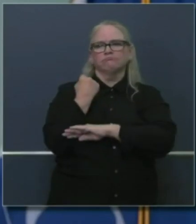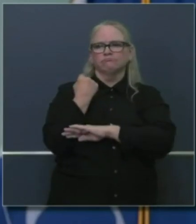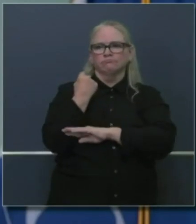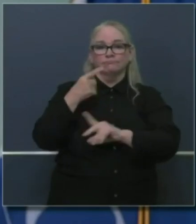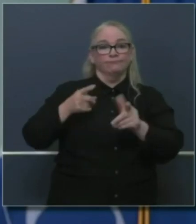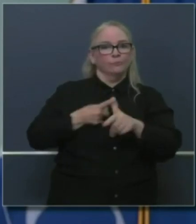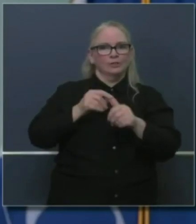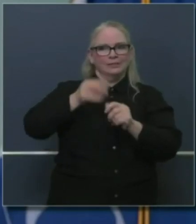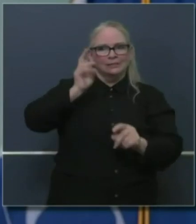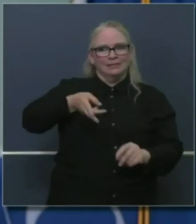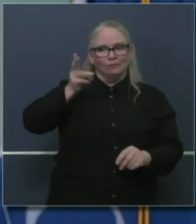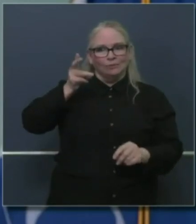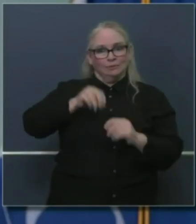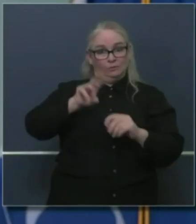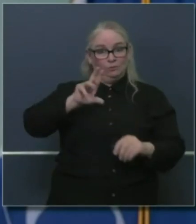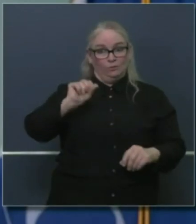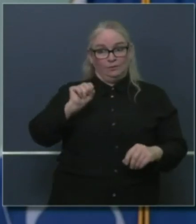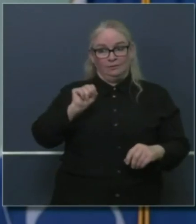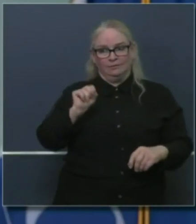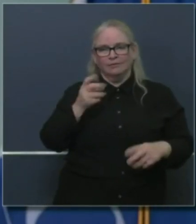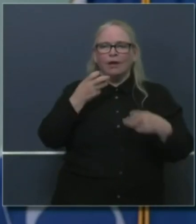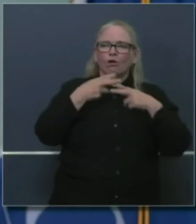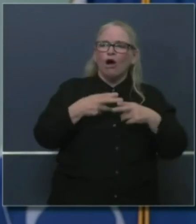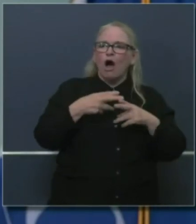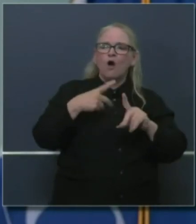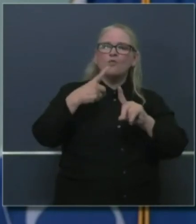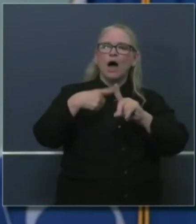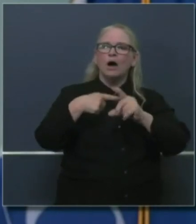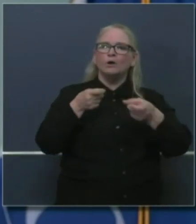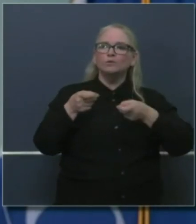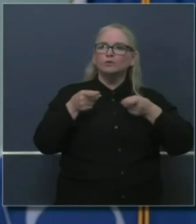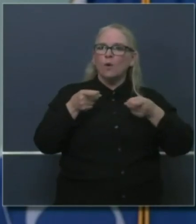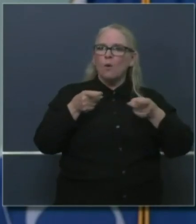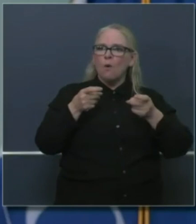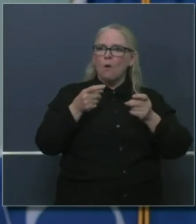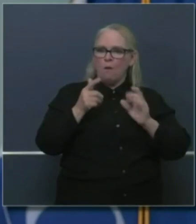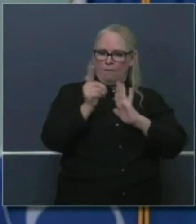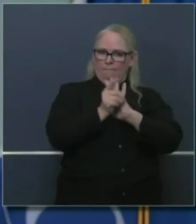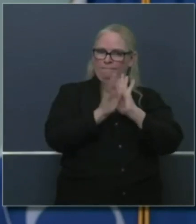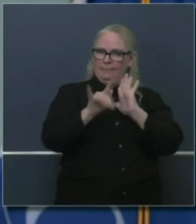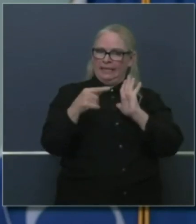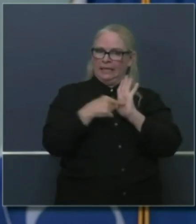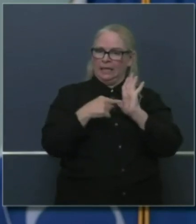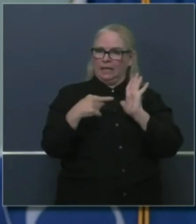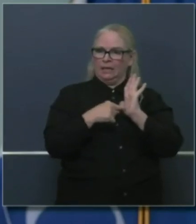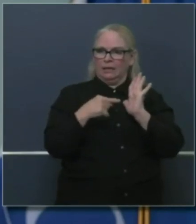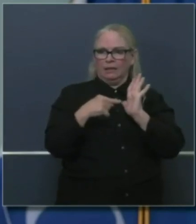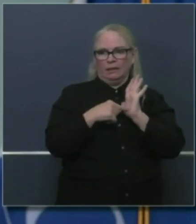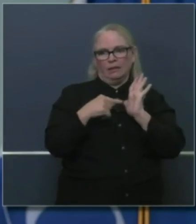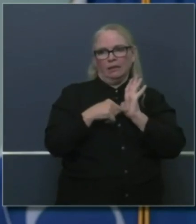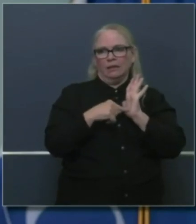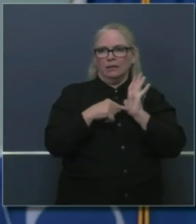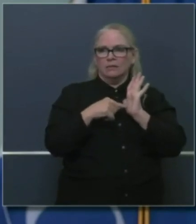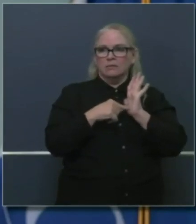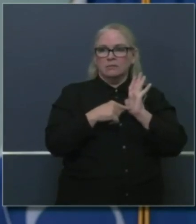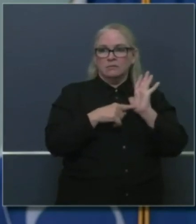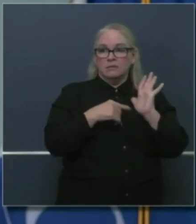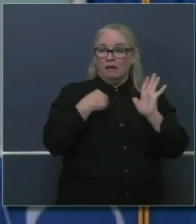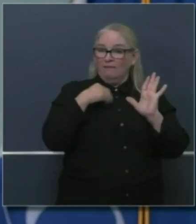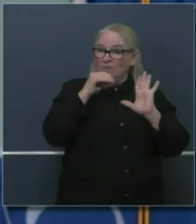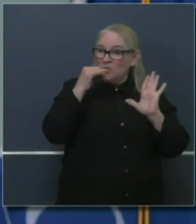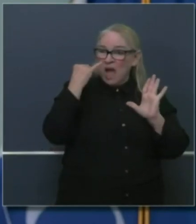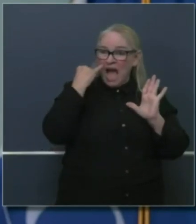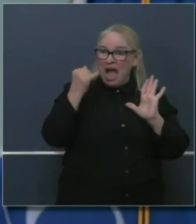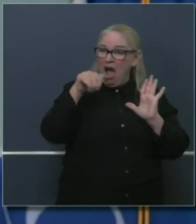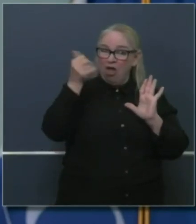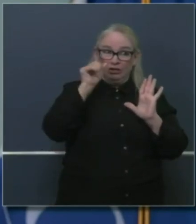scale rent control bill and just cause bill. As you know, I am not aware of any state in our